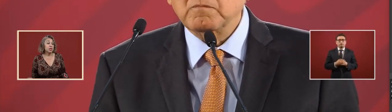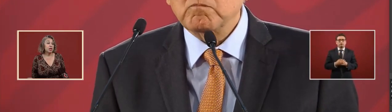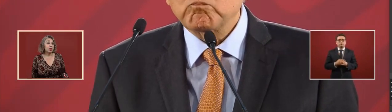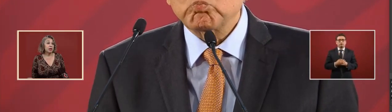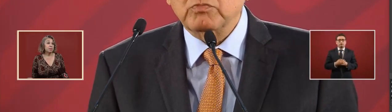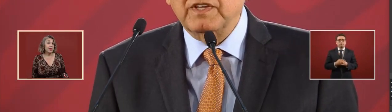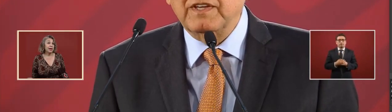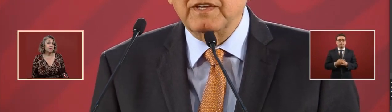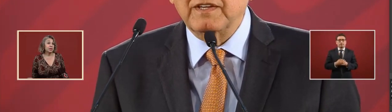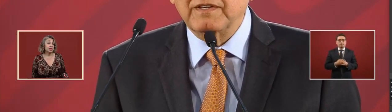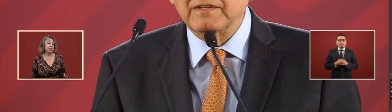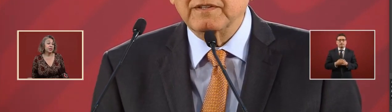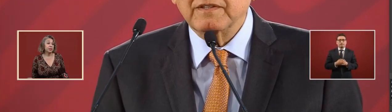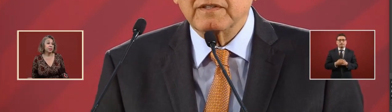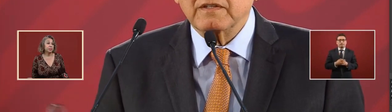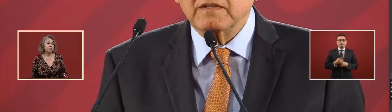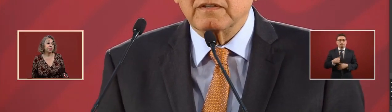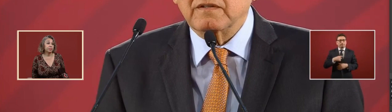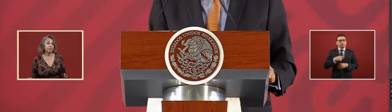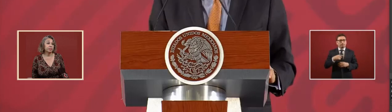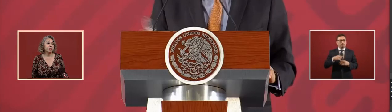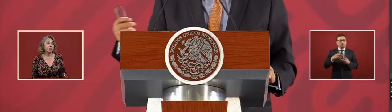Because we're talking about